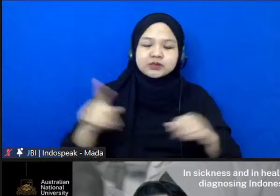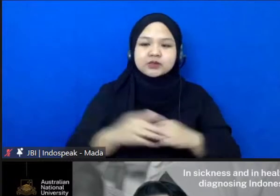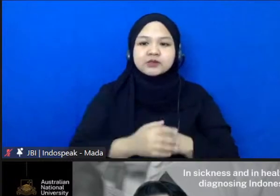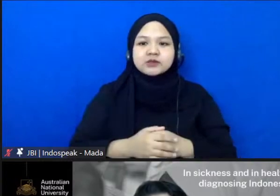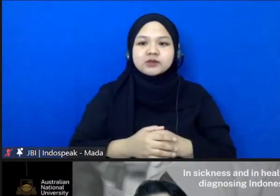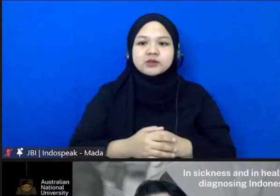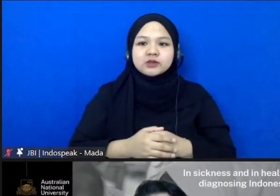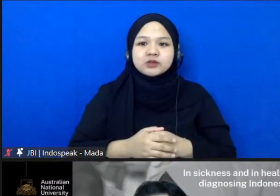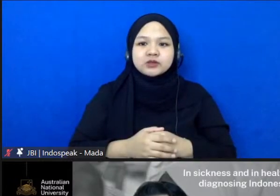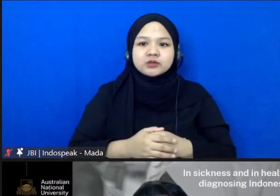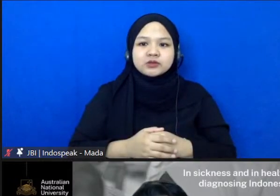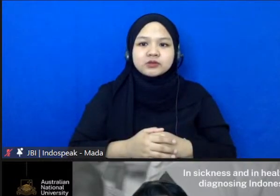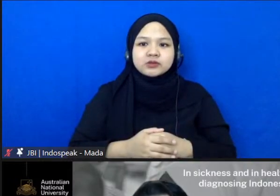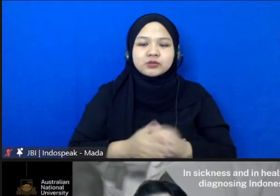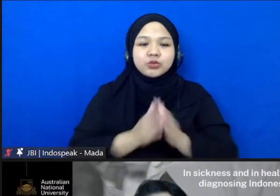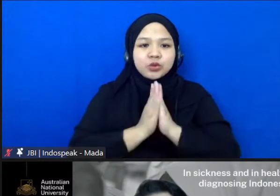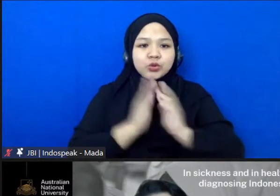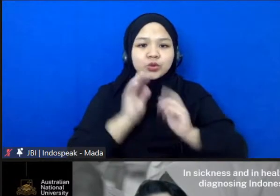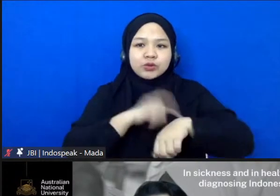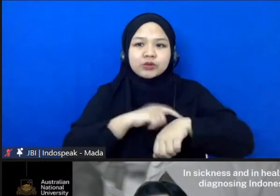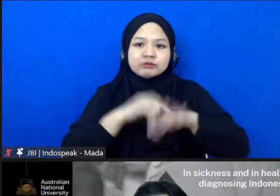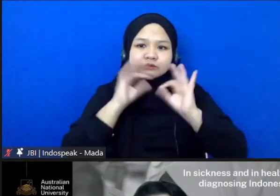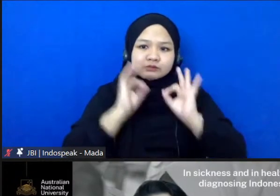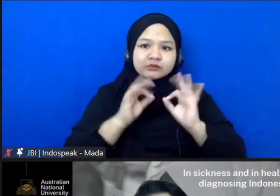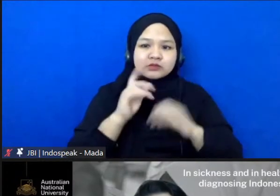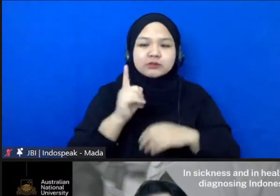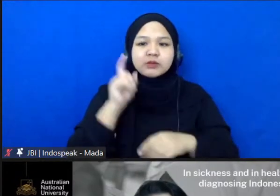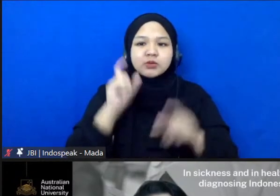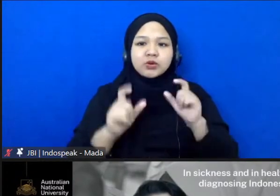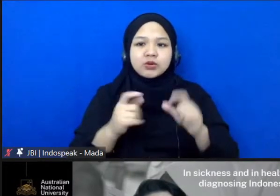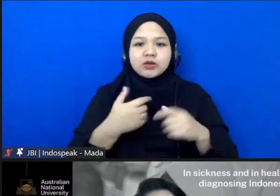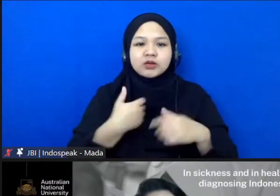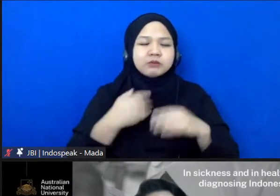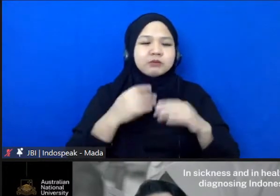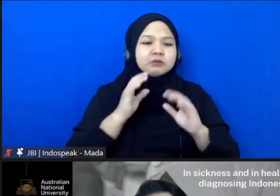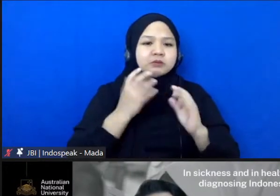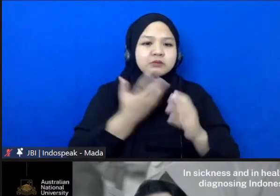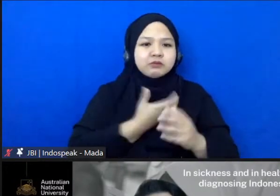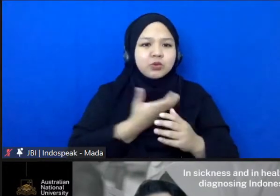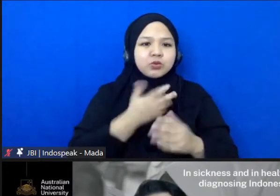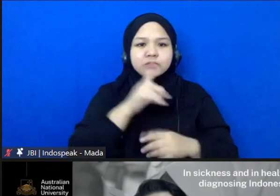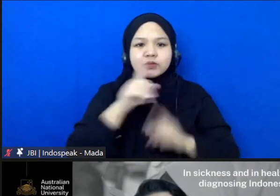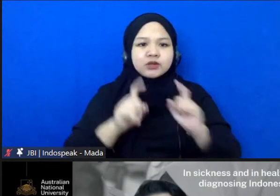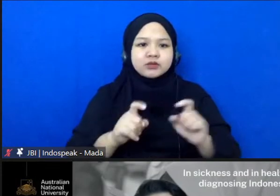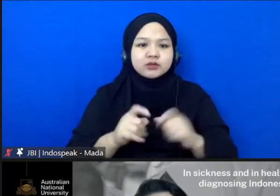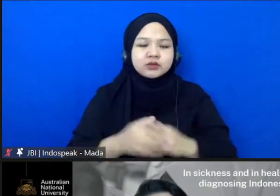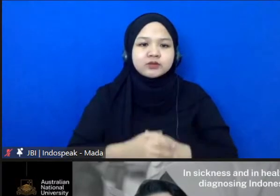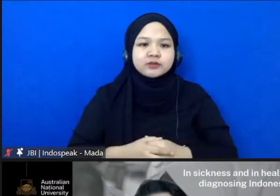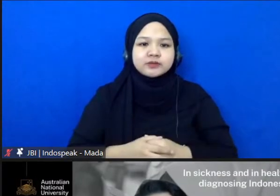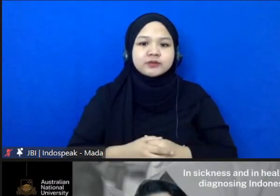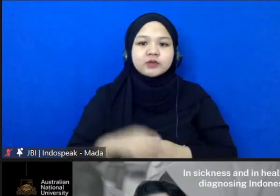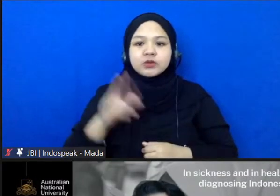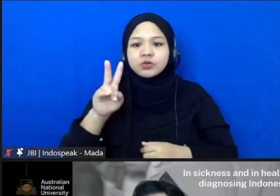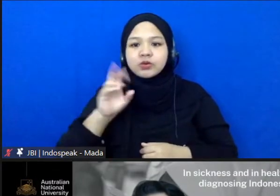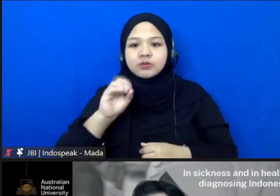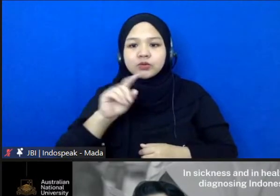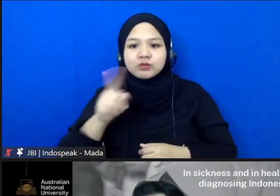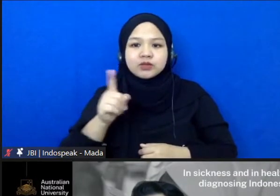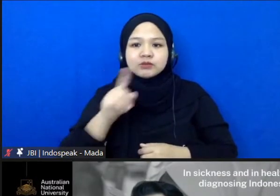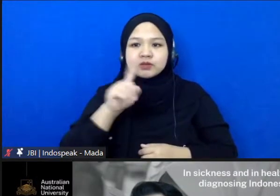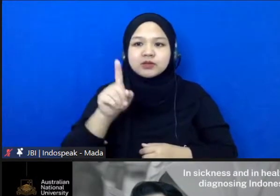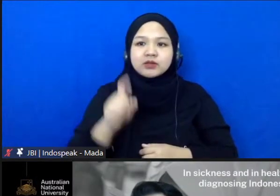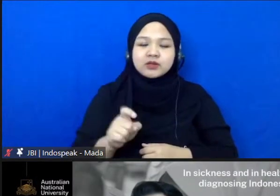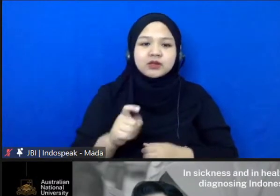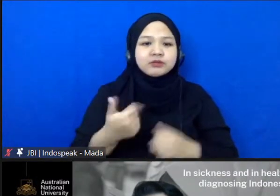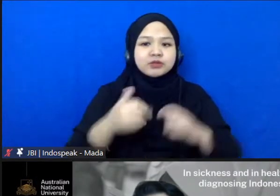to keep to that time, because we've just seen now that people have a lot of questions. This will give us 20 minutes for questions. Please type your